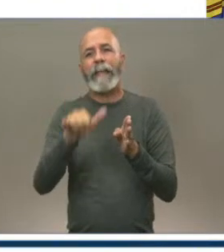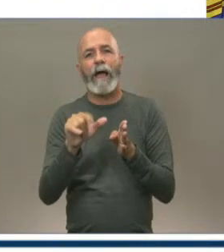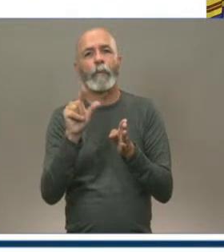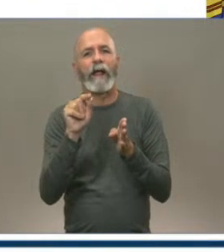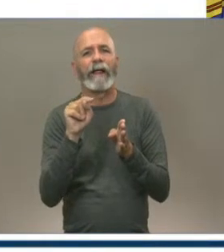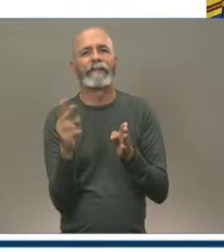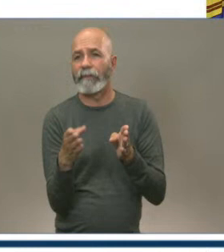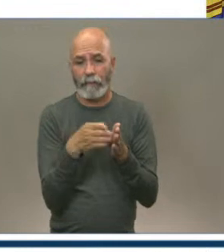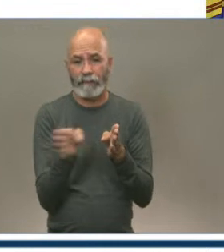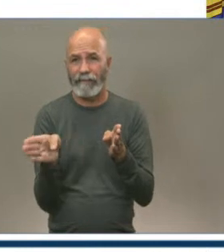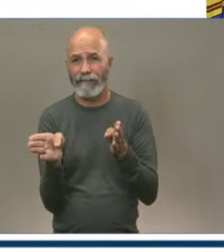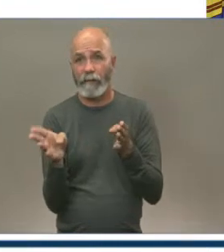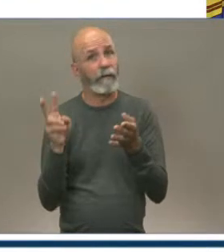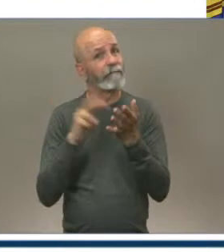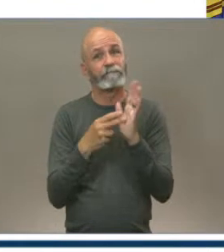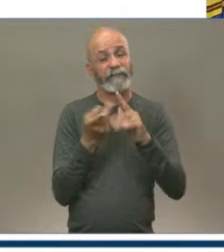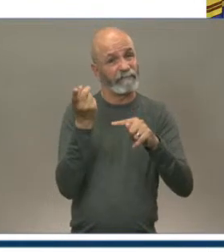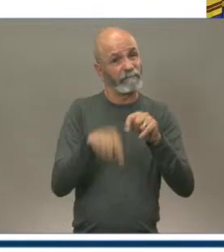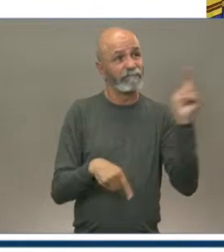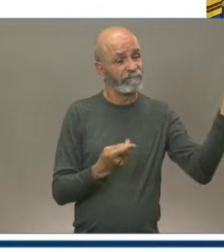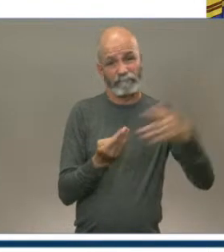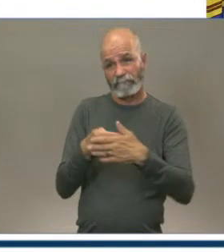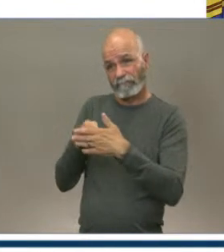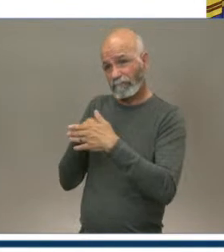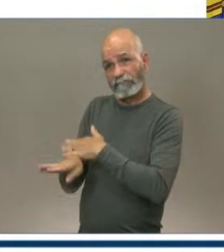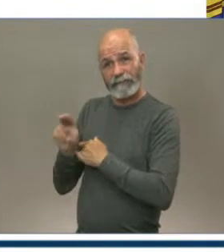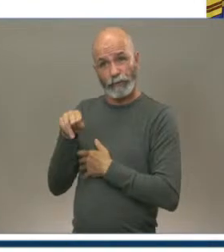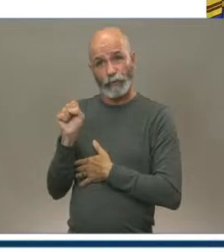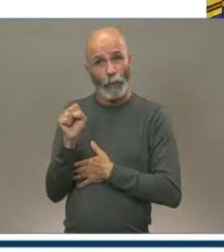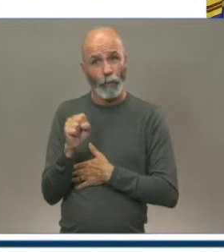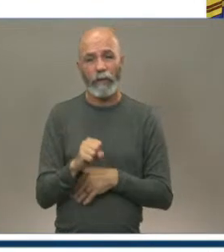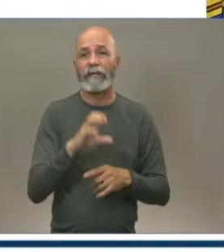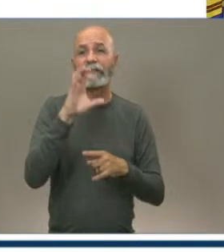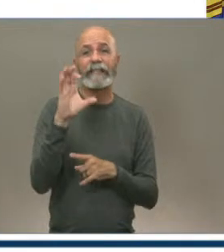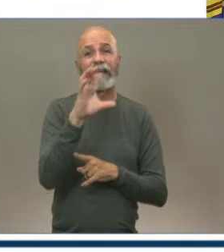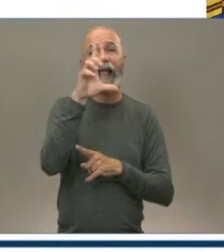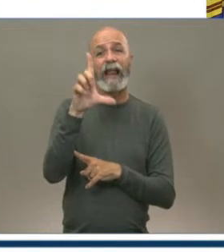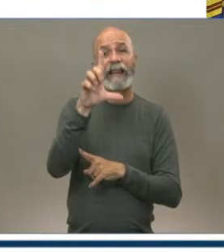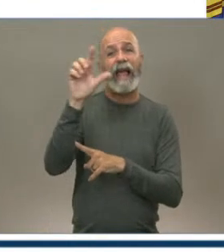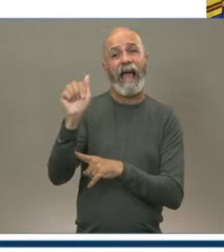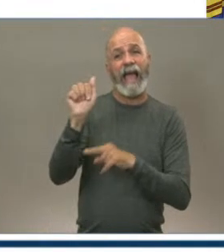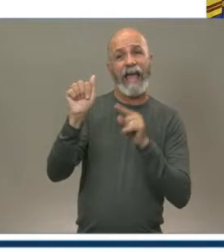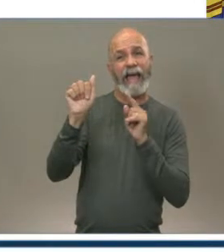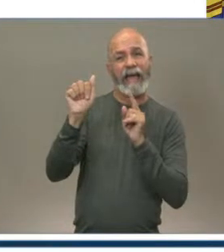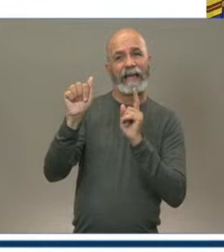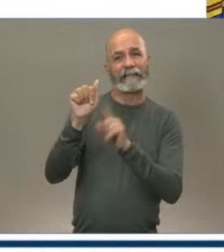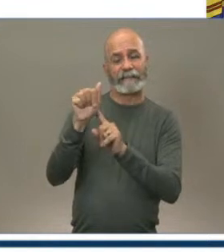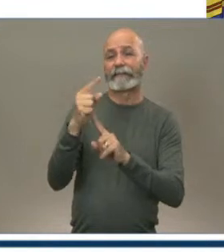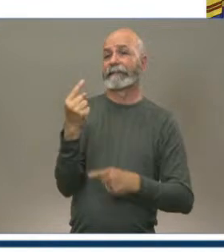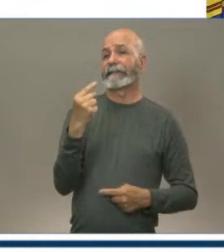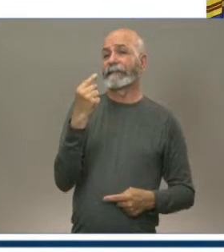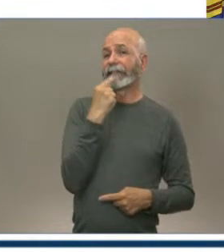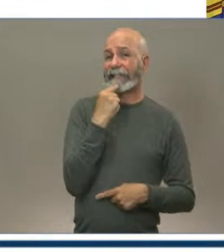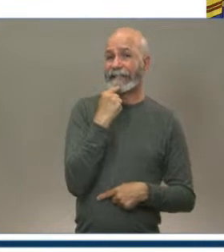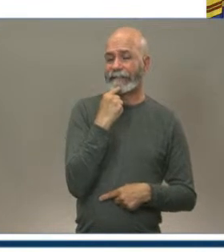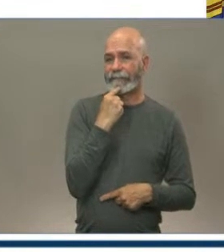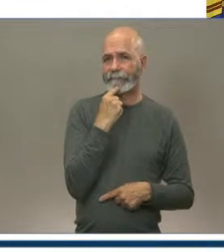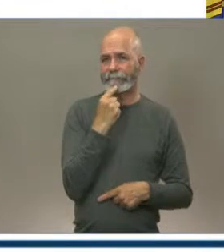enter the province, and the CCLA has suggested that these new measures are